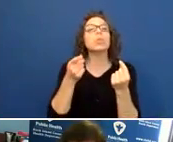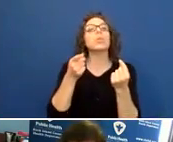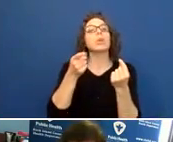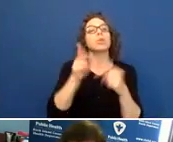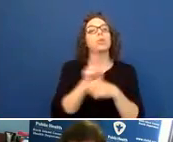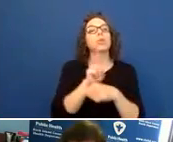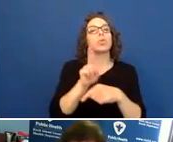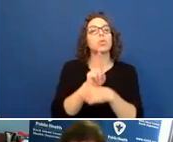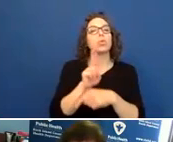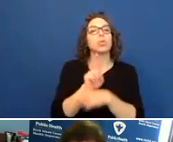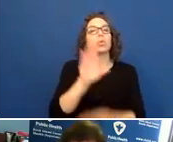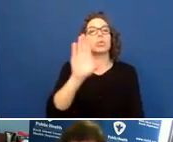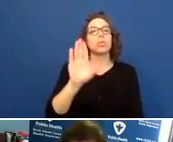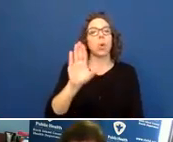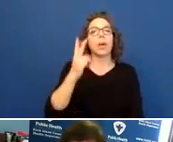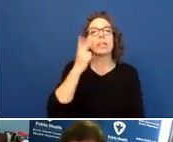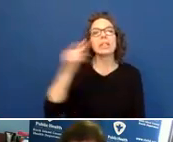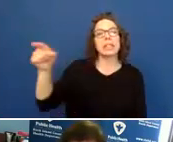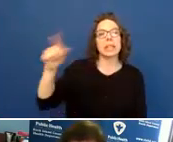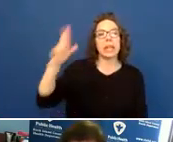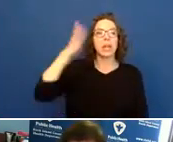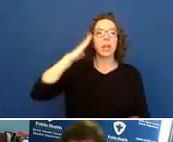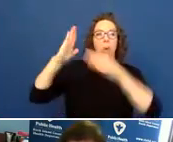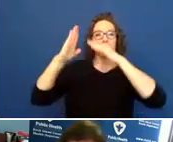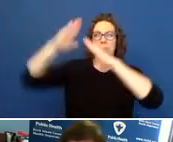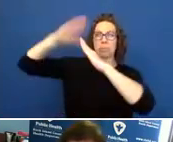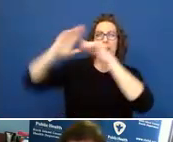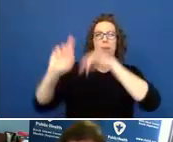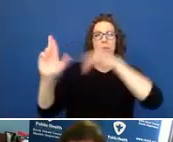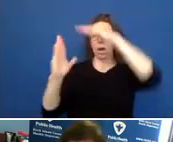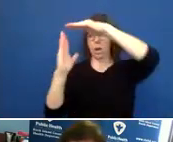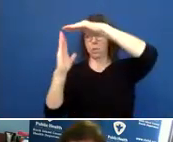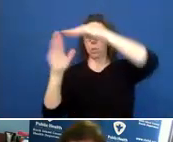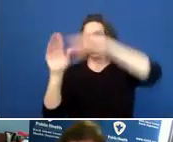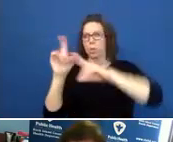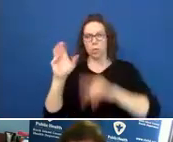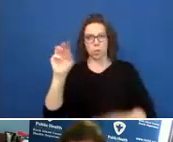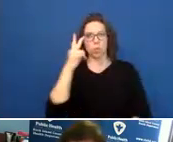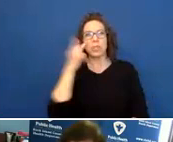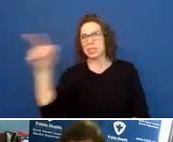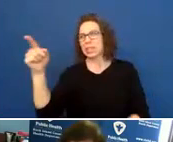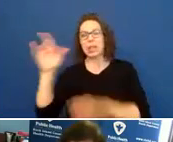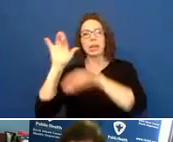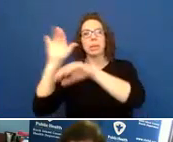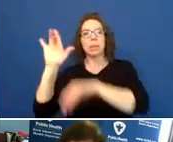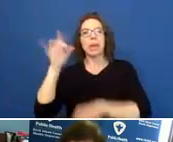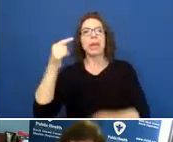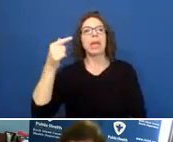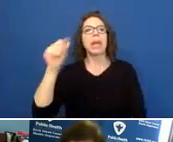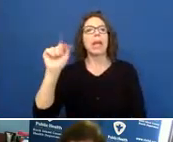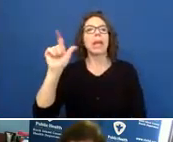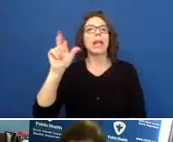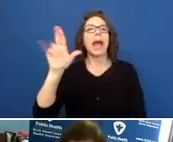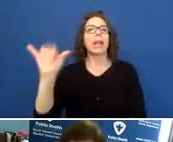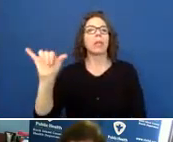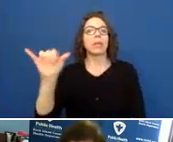use the gallery view, which is the top right-hand corner of your Zoom screen, and then to make sure that the speaker and the